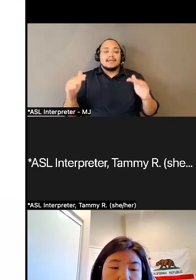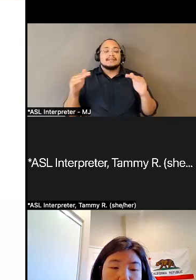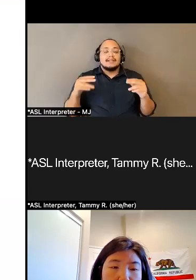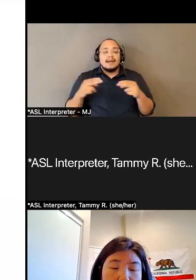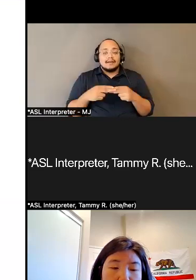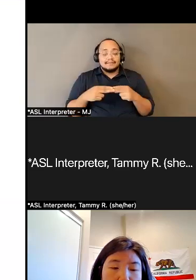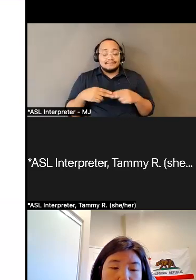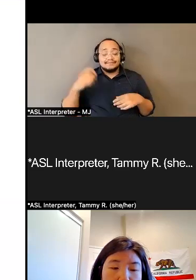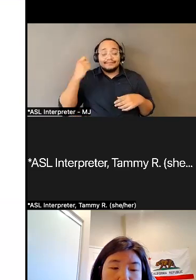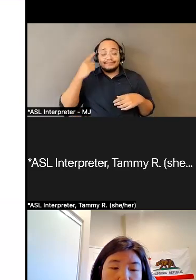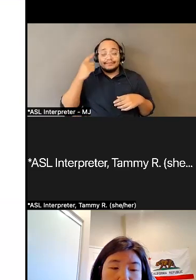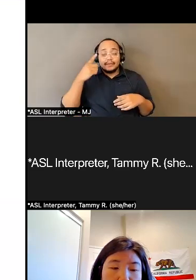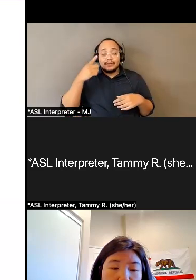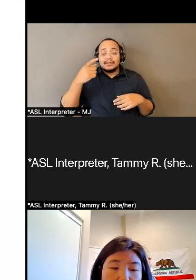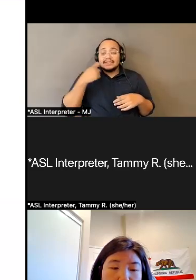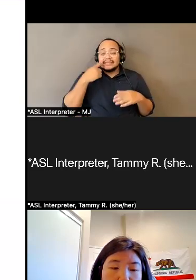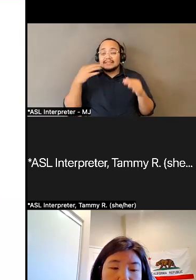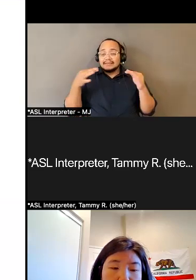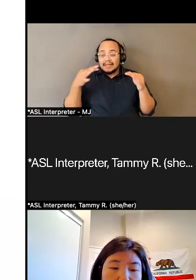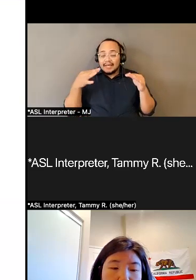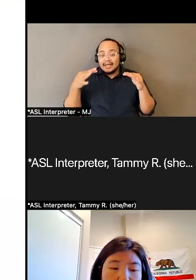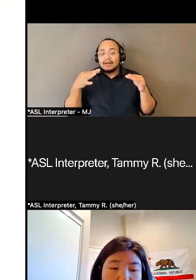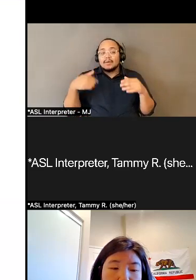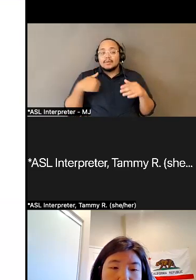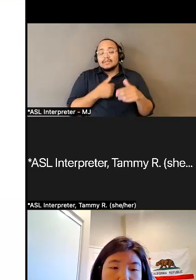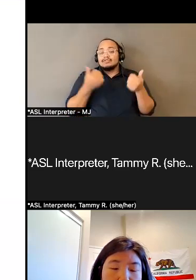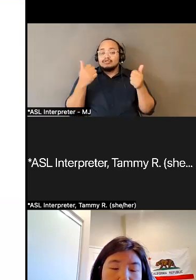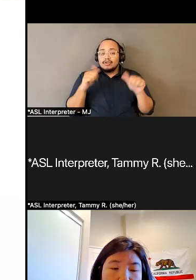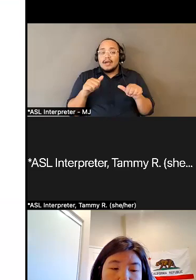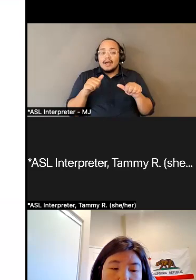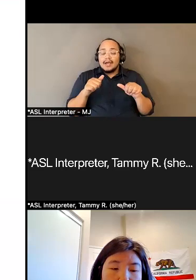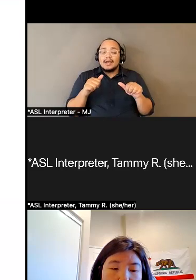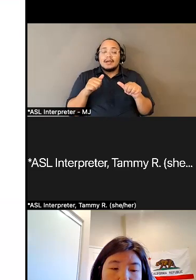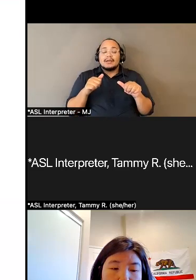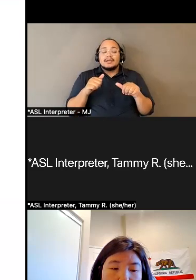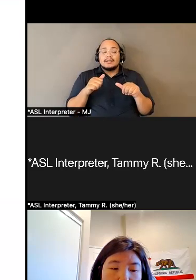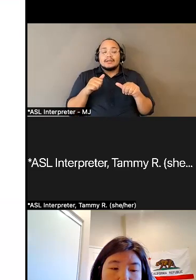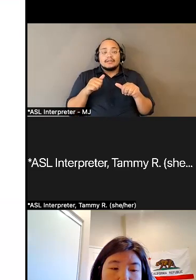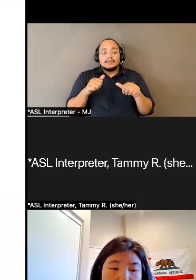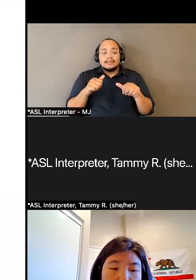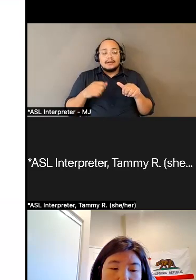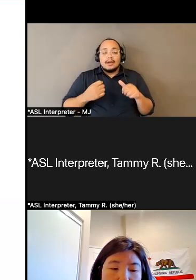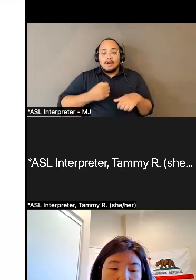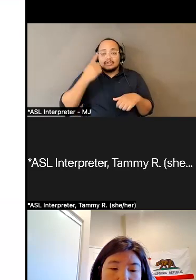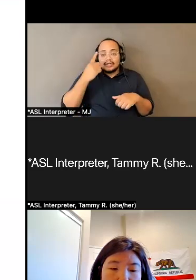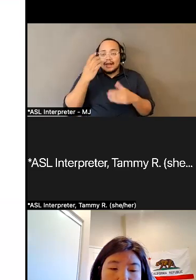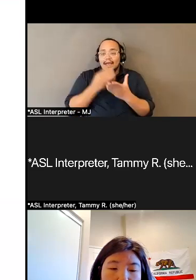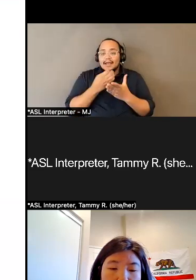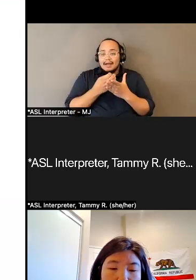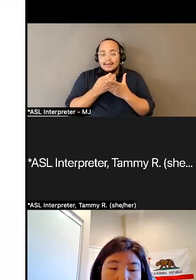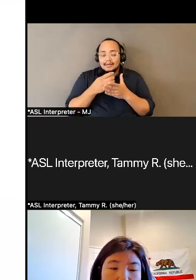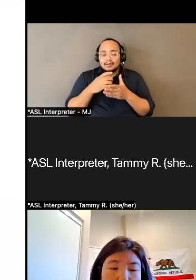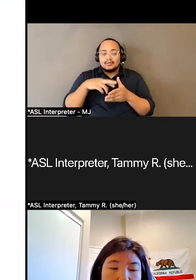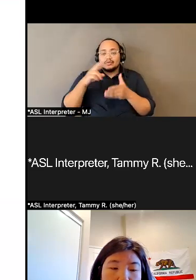Okay, so as I was sort of talking about earlier, one of the things we really tried to do with this report was to understand economic consequences